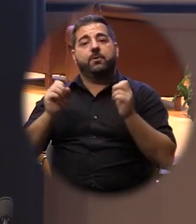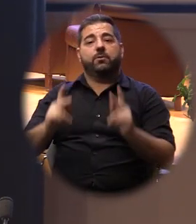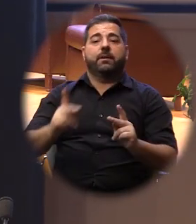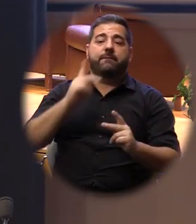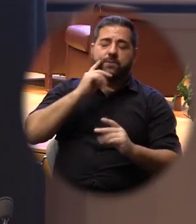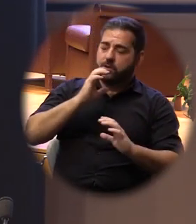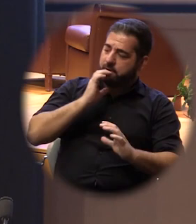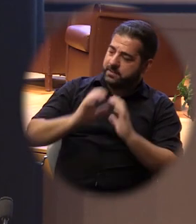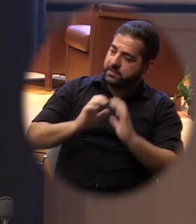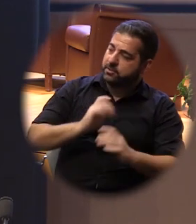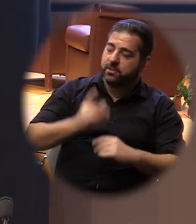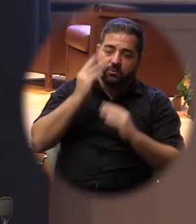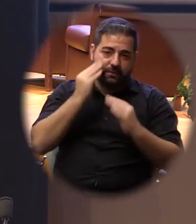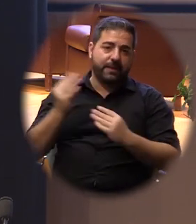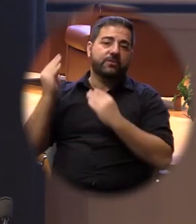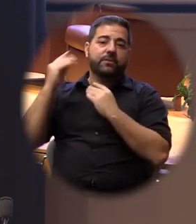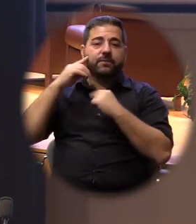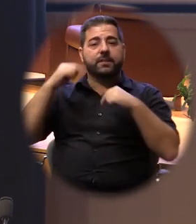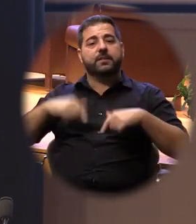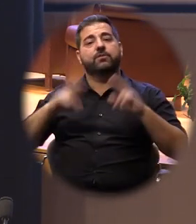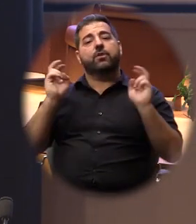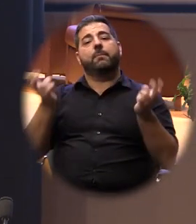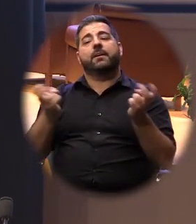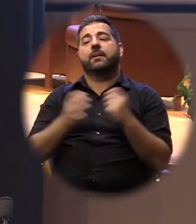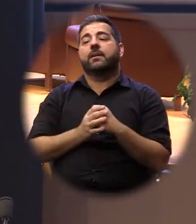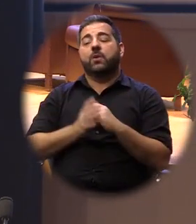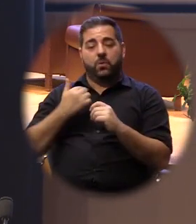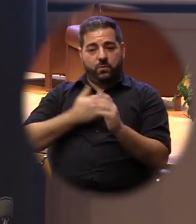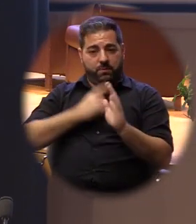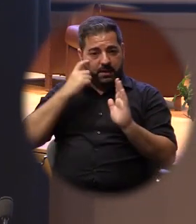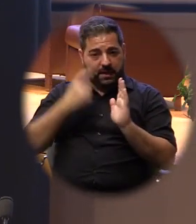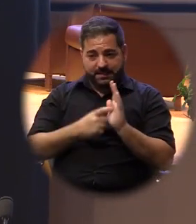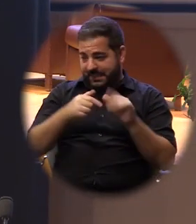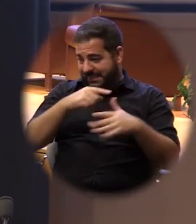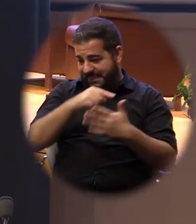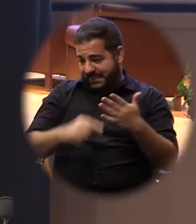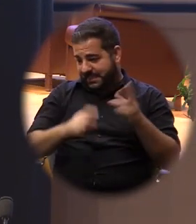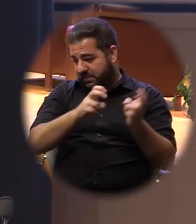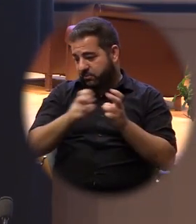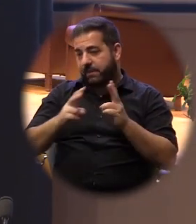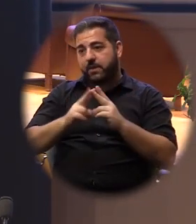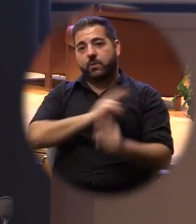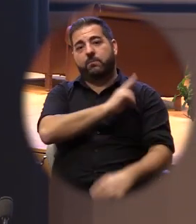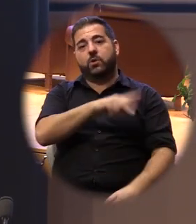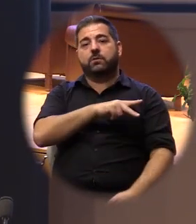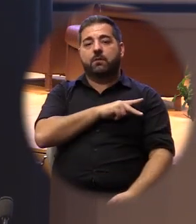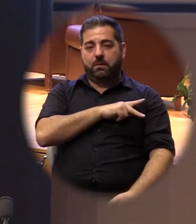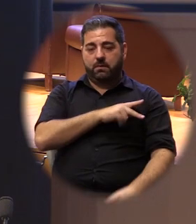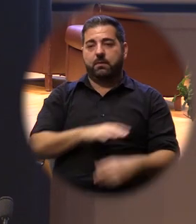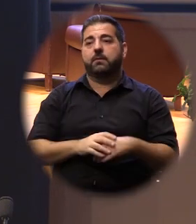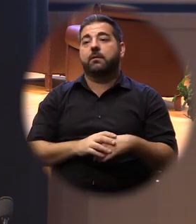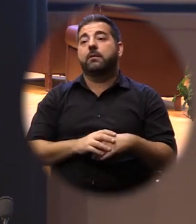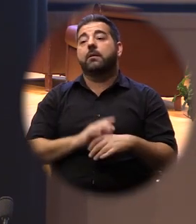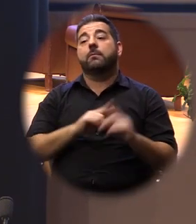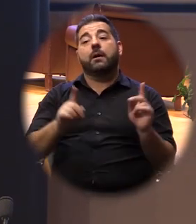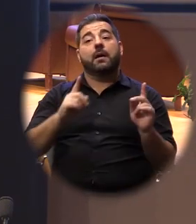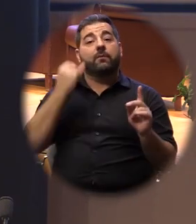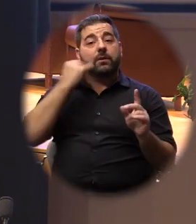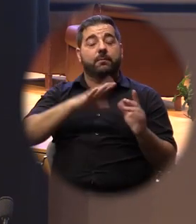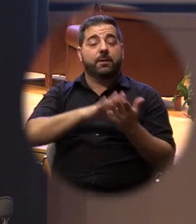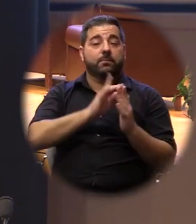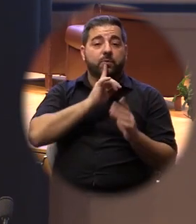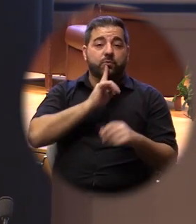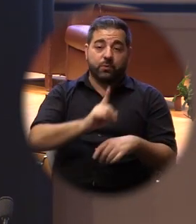for conversation and reflection on this topic, recognizing that these issues are very personal. But if we want to be true